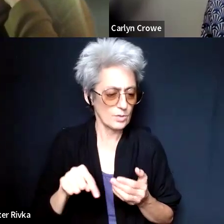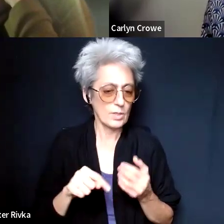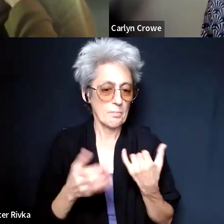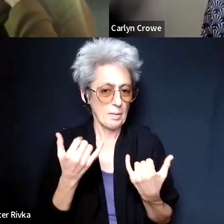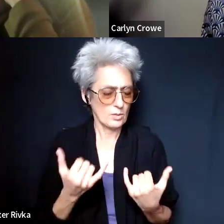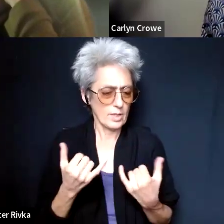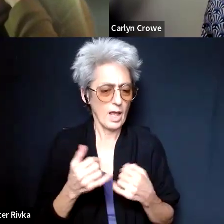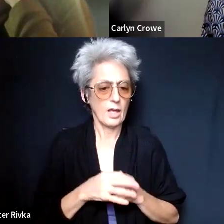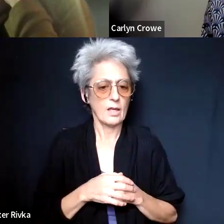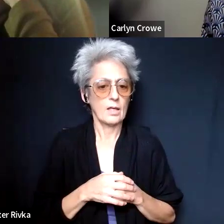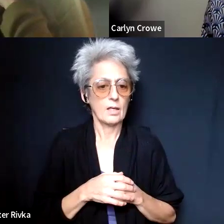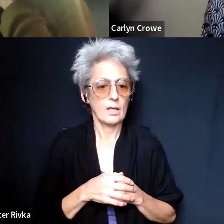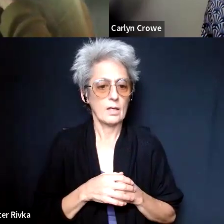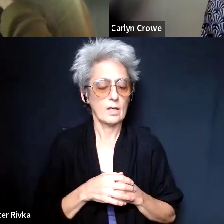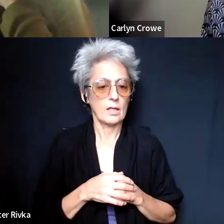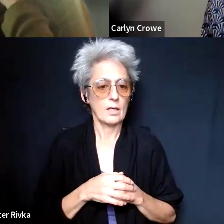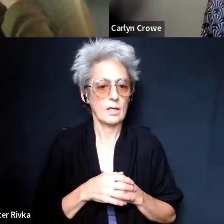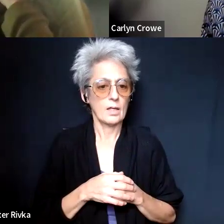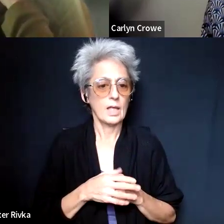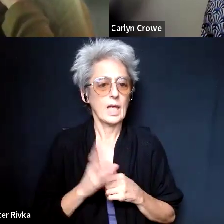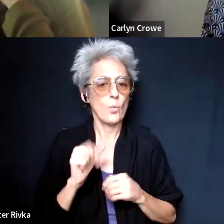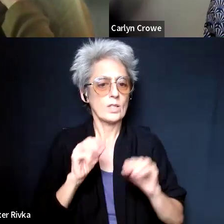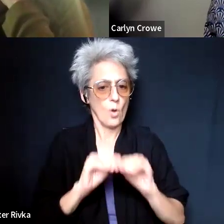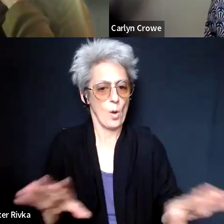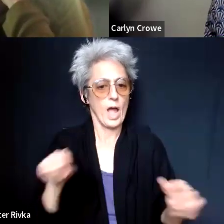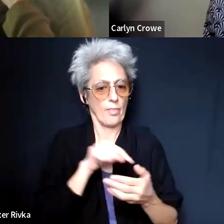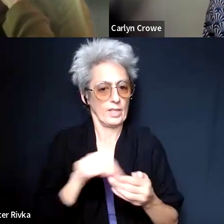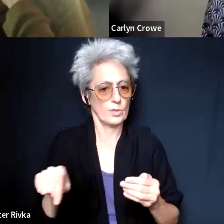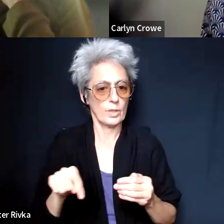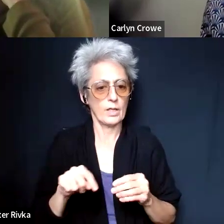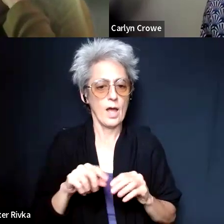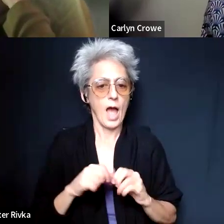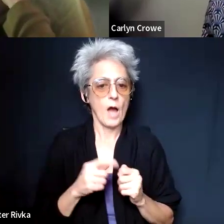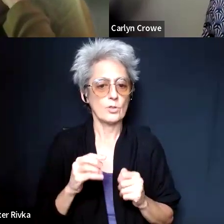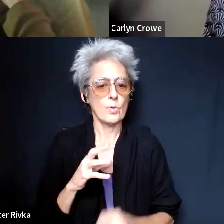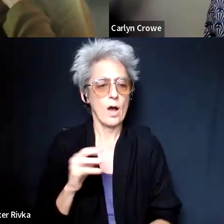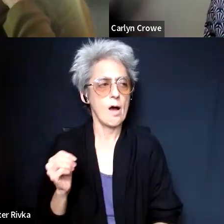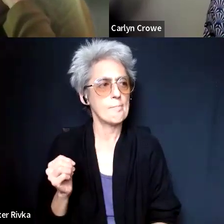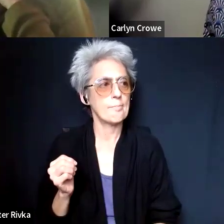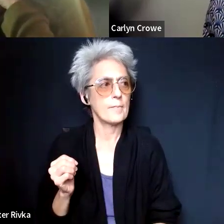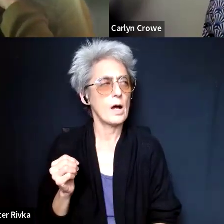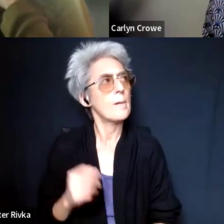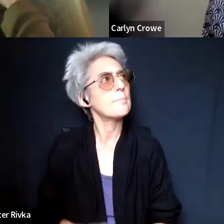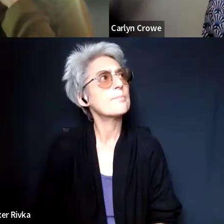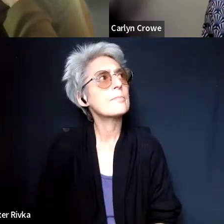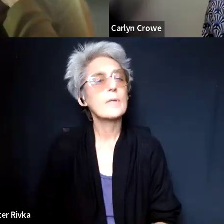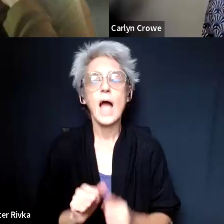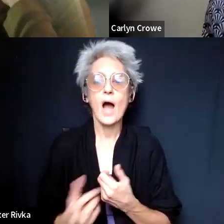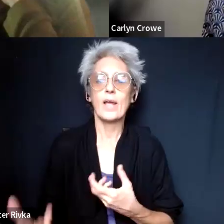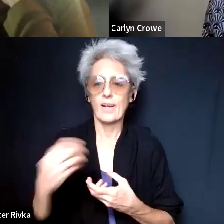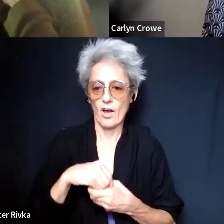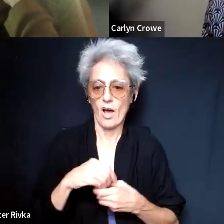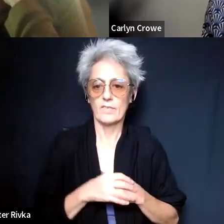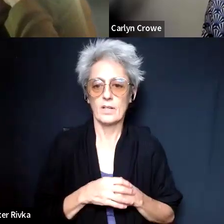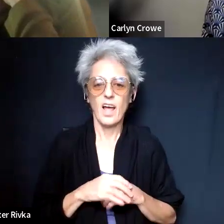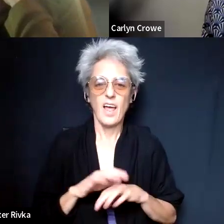out this week on how to get involved. And there's kind of a